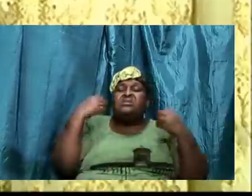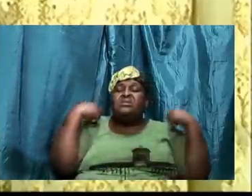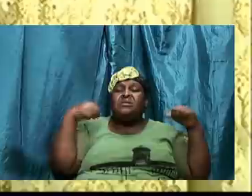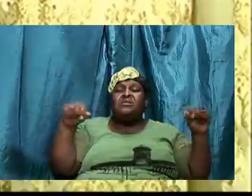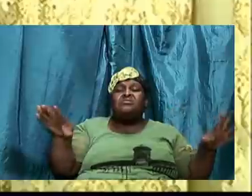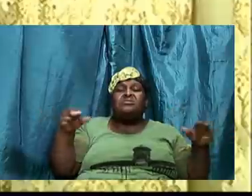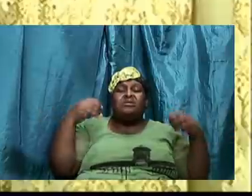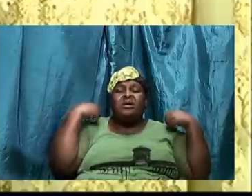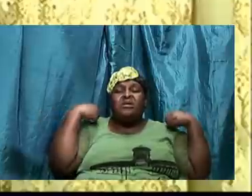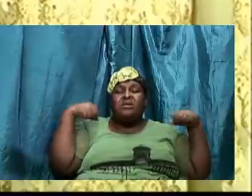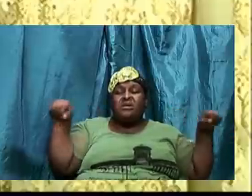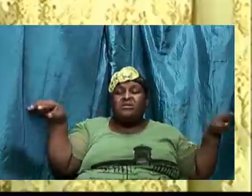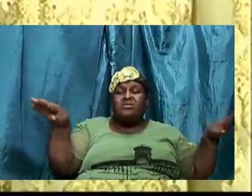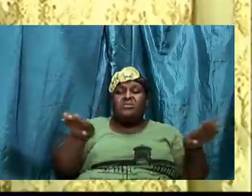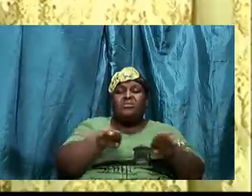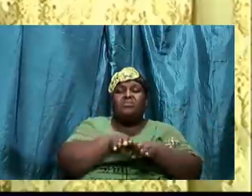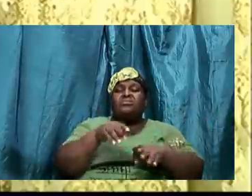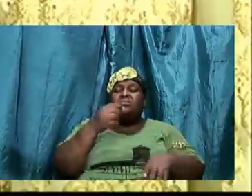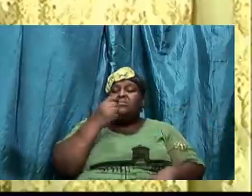lions.